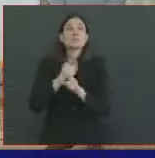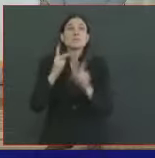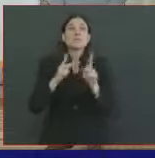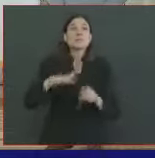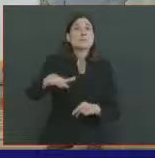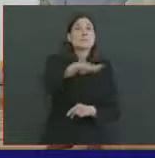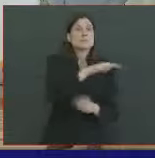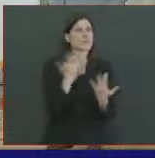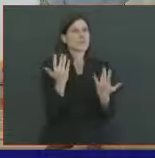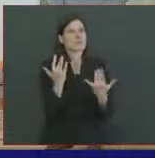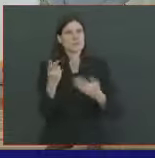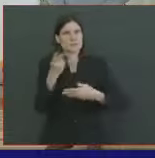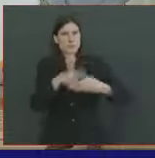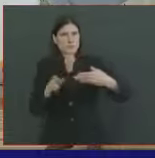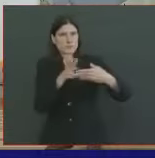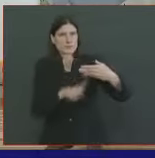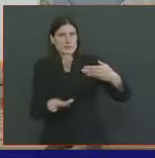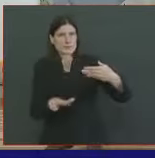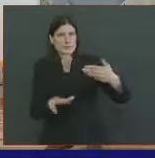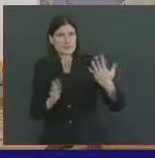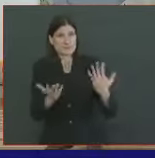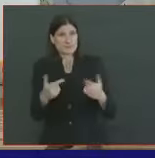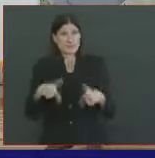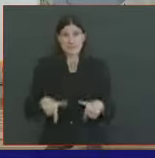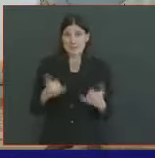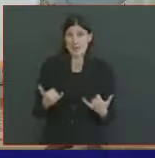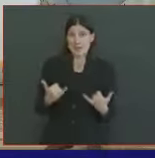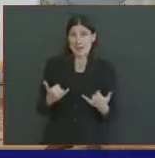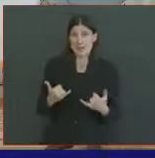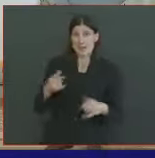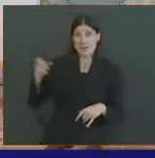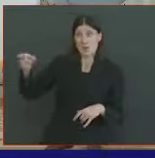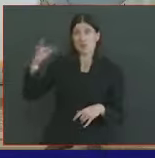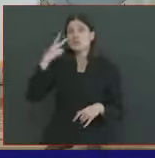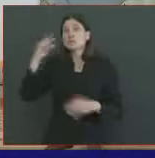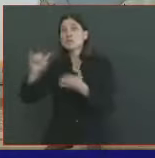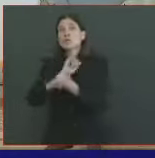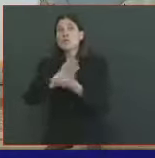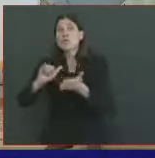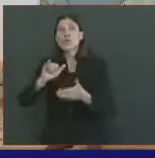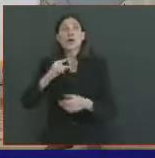the curve. So we are still in the thick of our